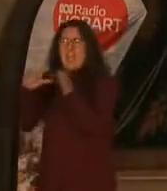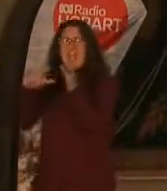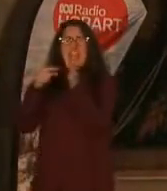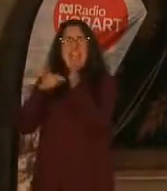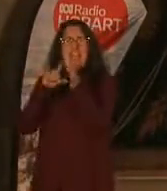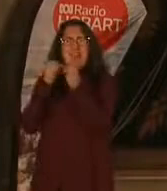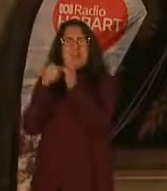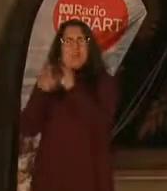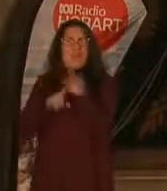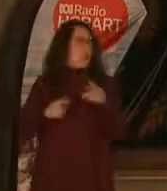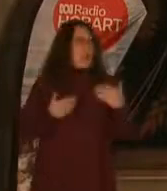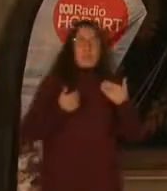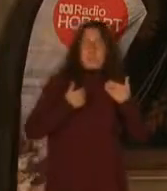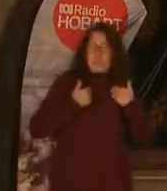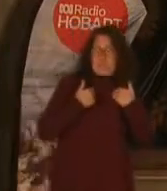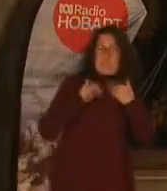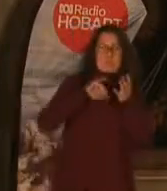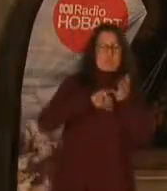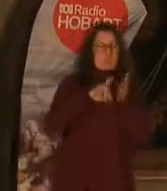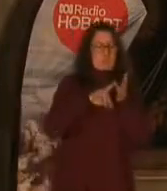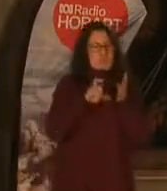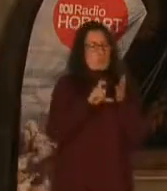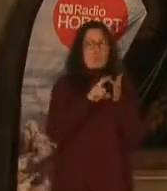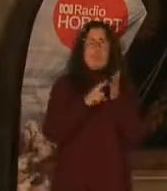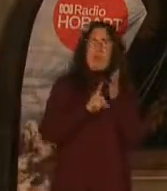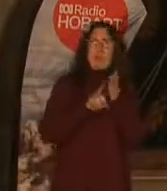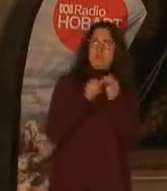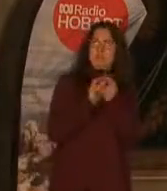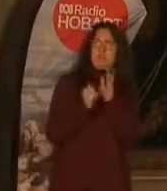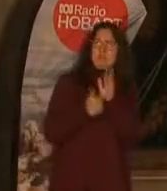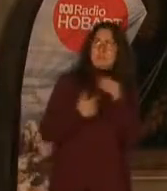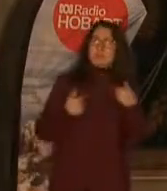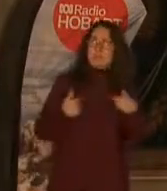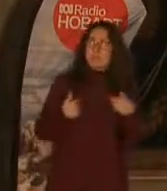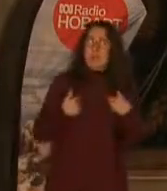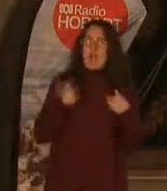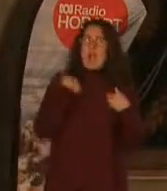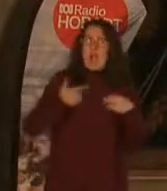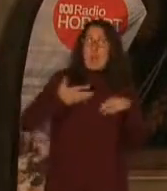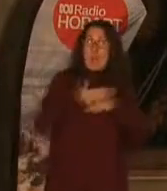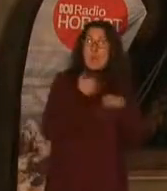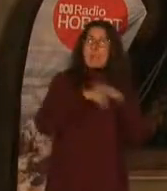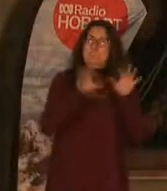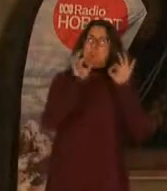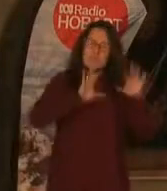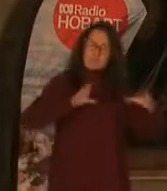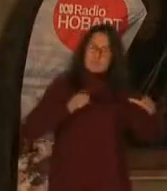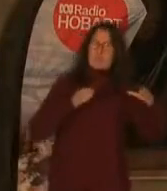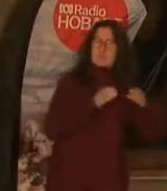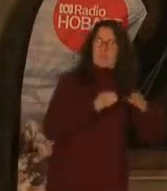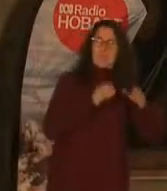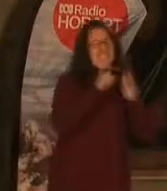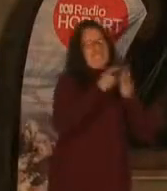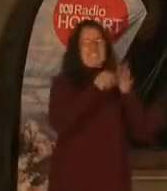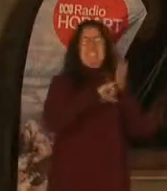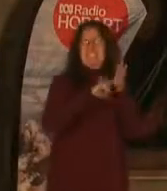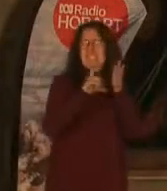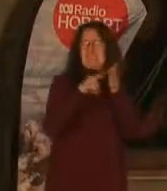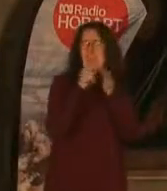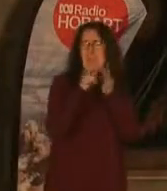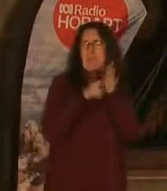I work in a discipline, but a discipline's called a discipline because it disciplines the way you think. So, and it makes you think one way. So